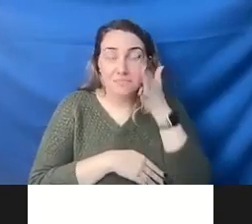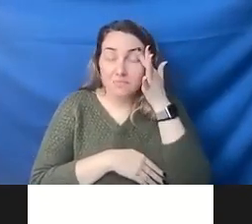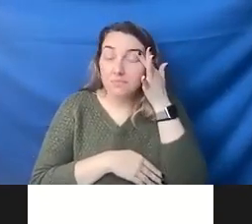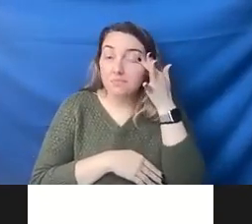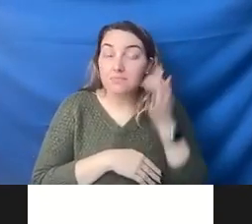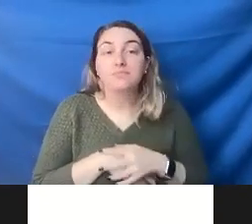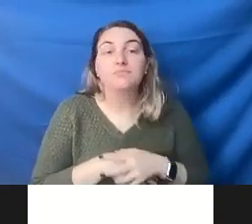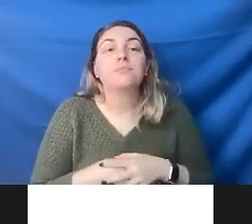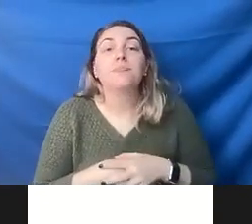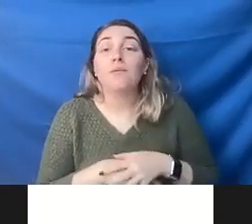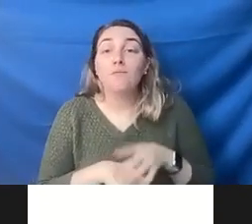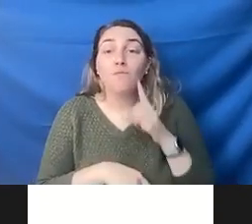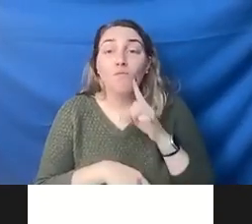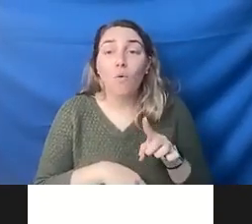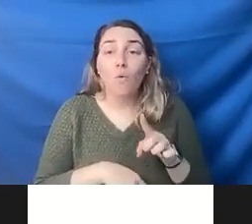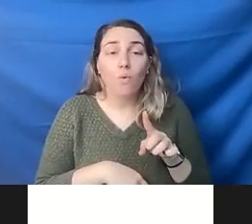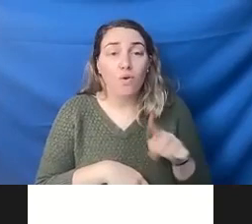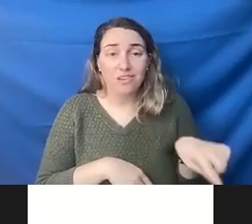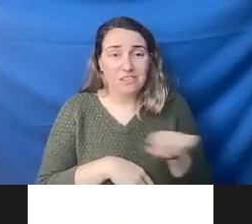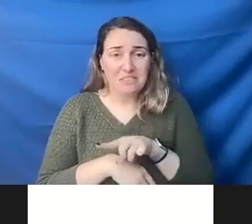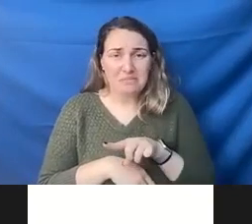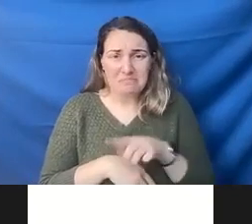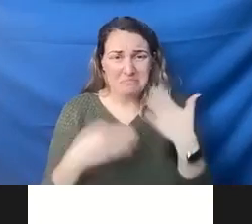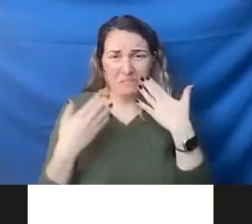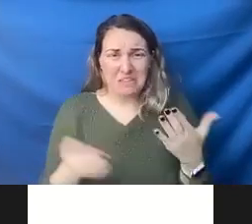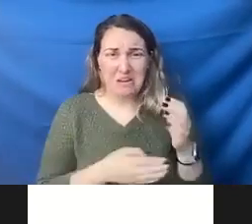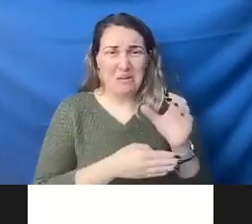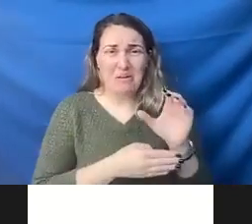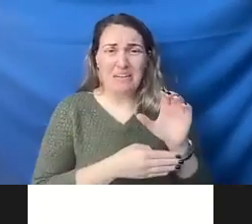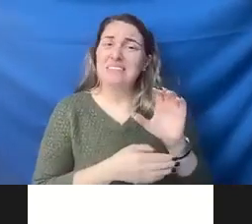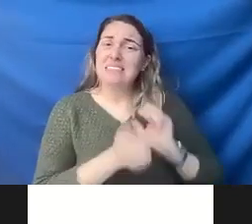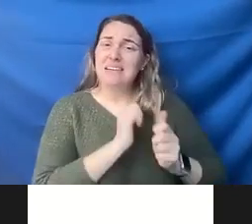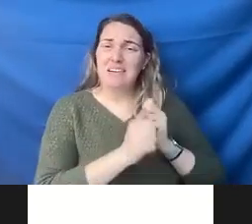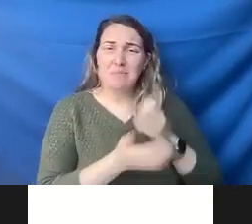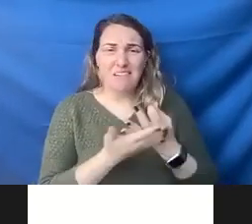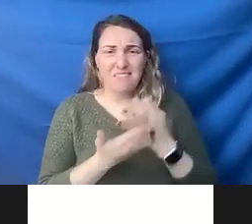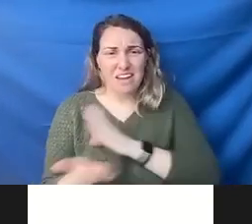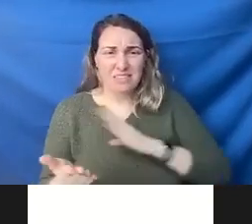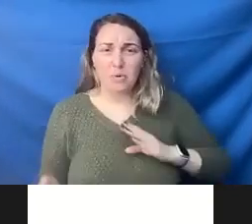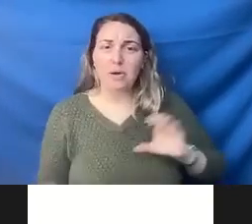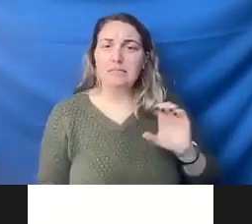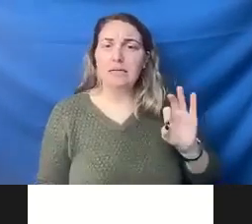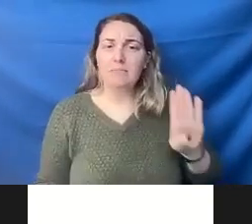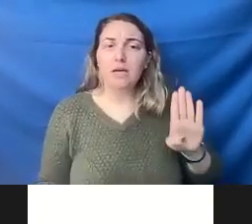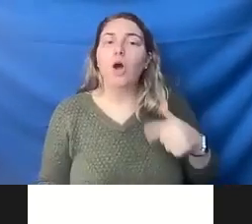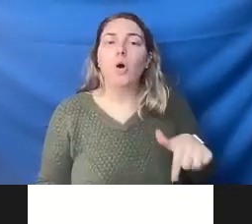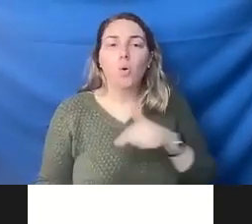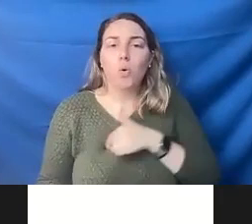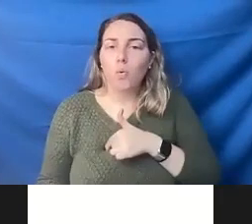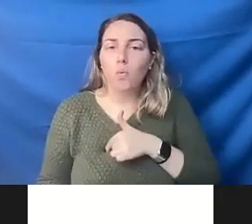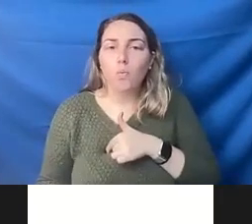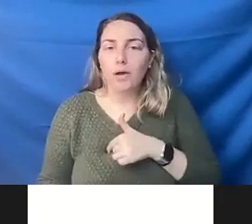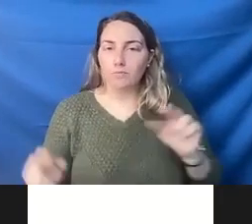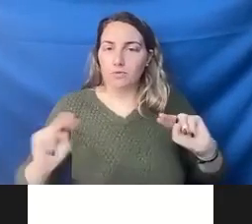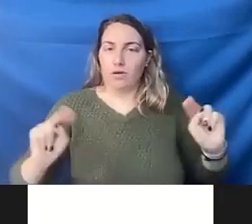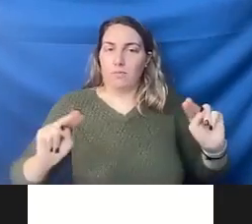Okay, and also for those of you who aren't familiar with the Campaign Finance Board, we are a nonpartisan independent city agency that administers